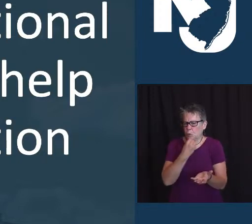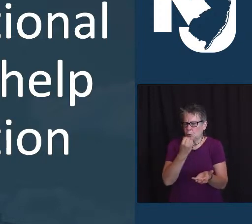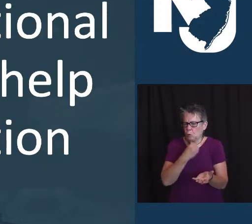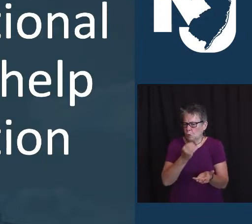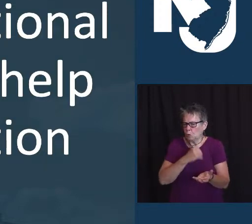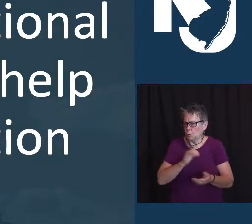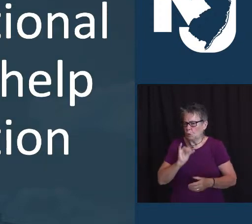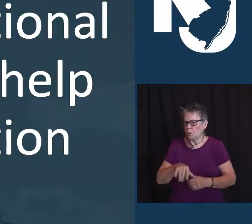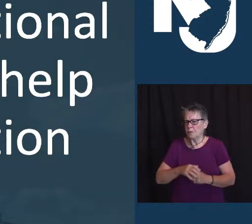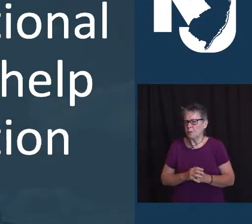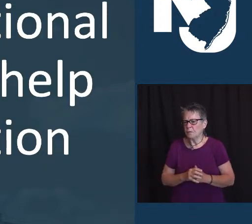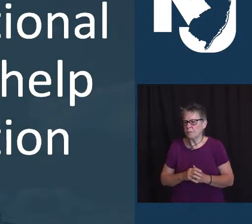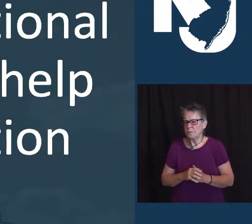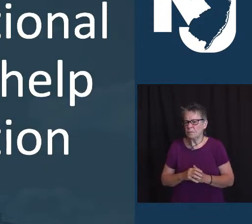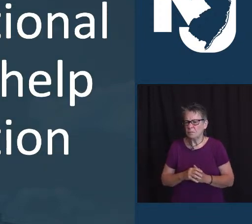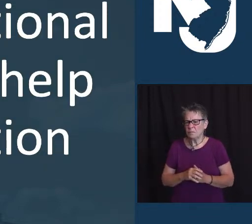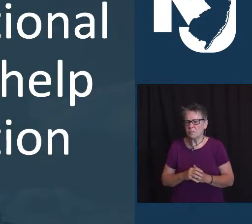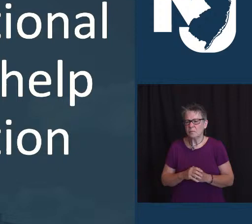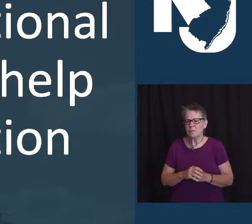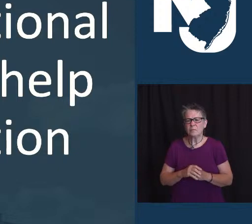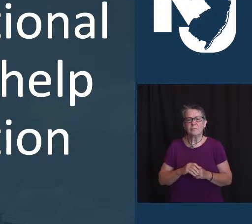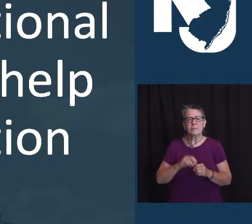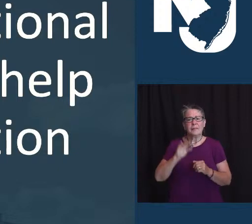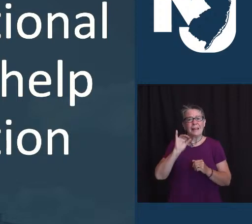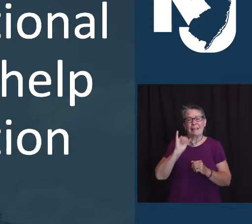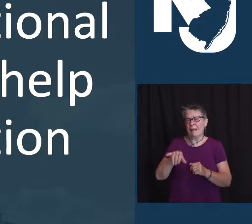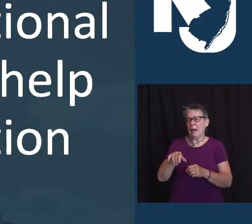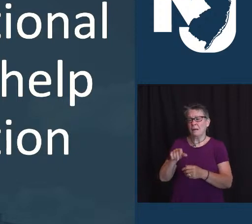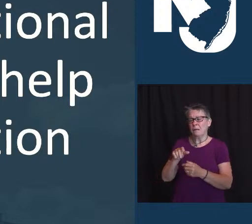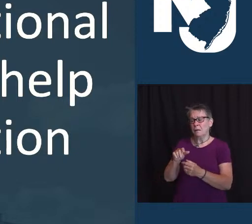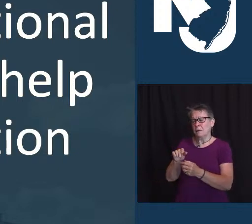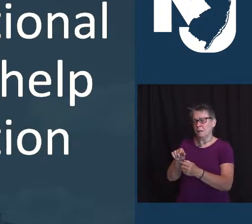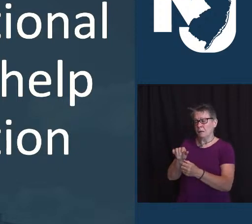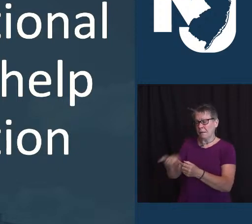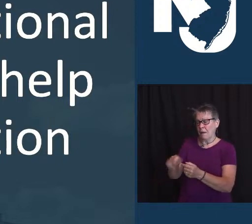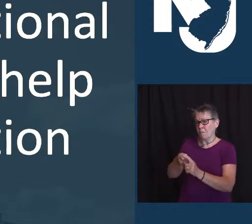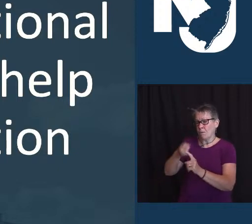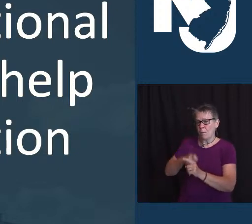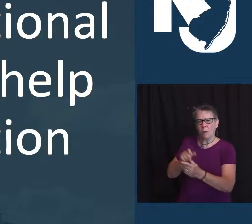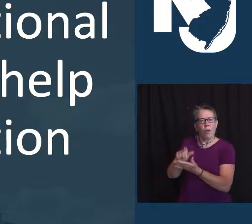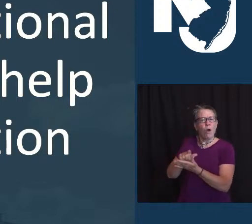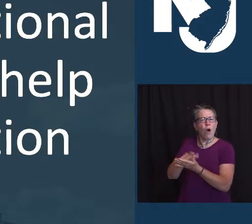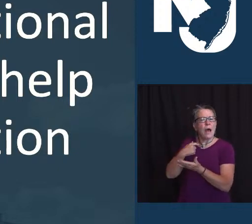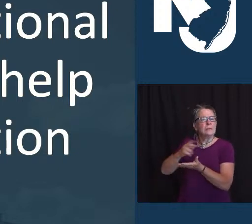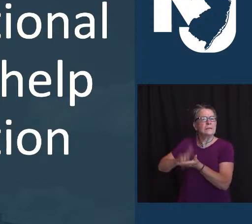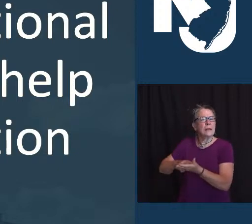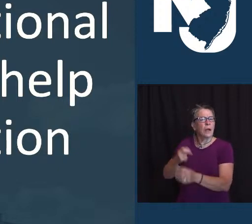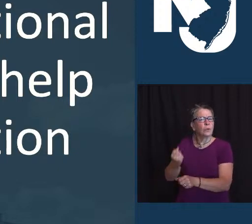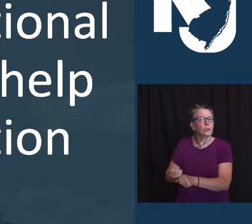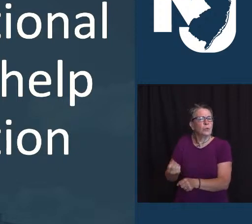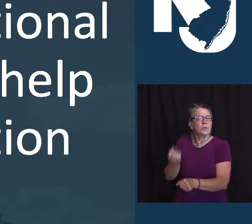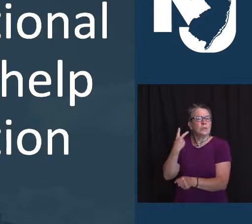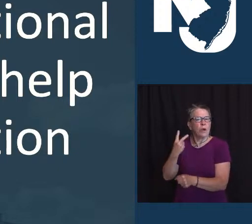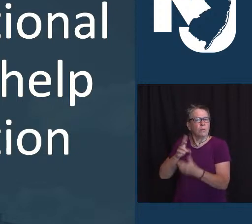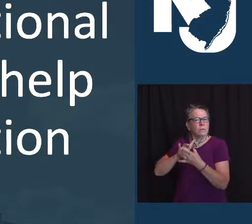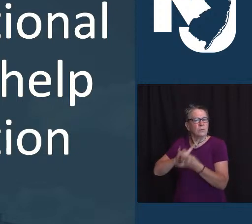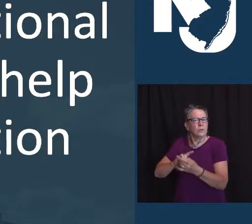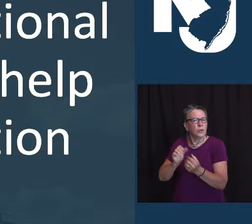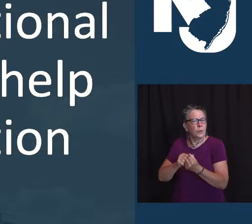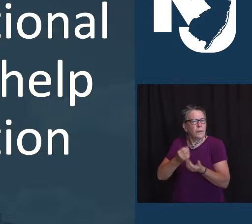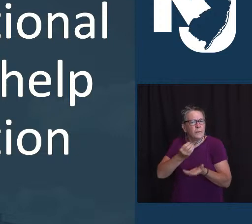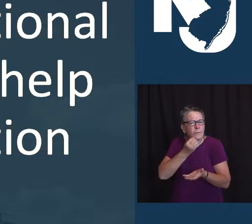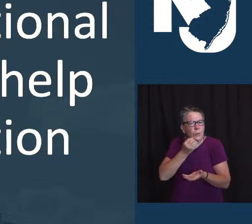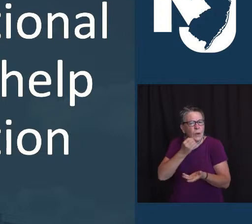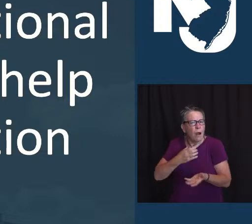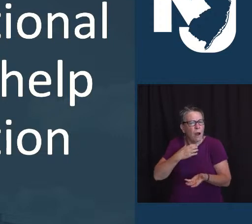years ago. We know that there are numerous students across our state whose studies are made harder because